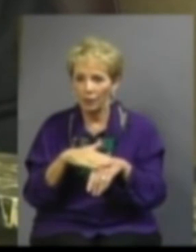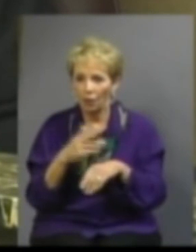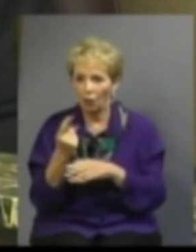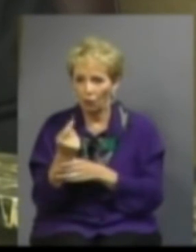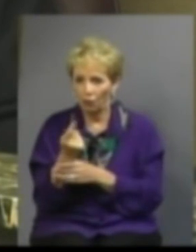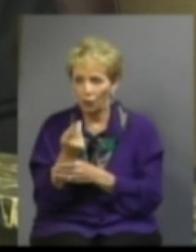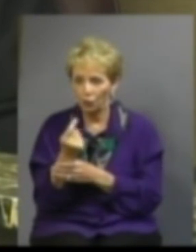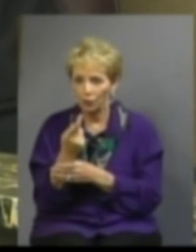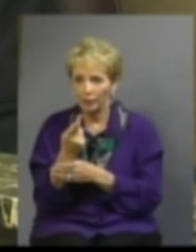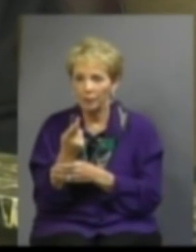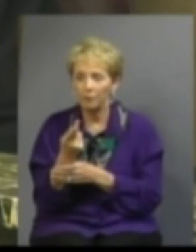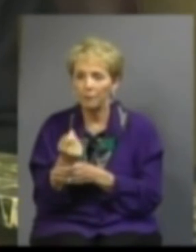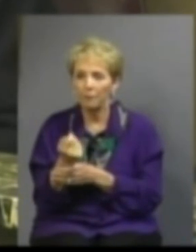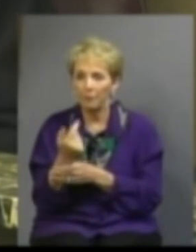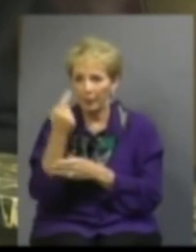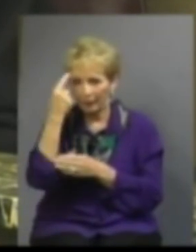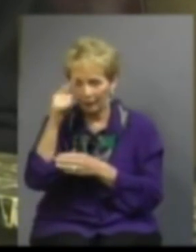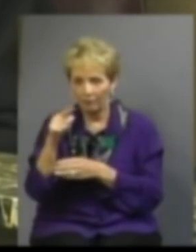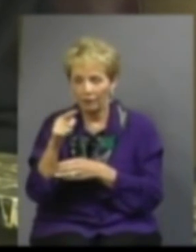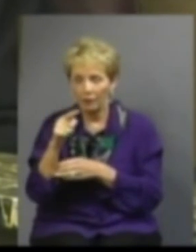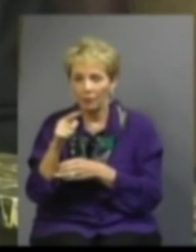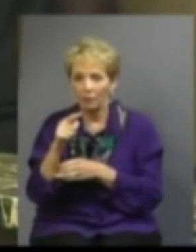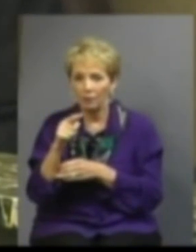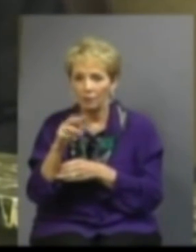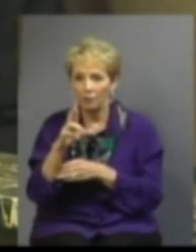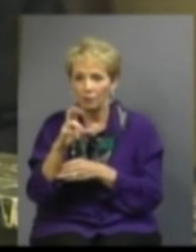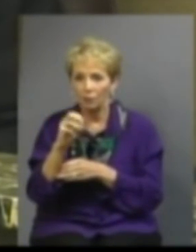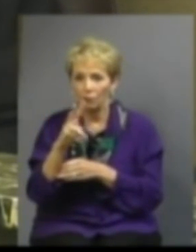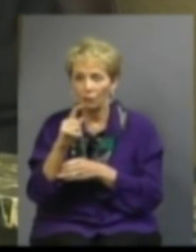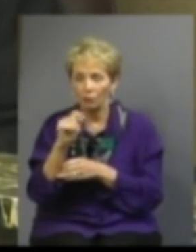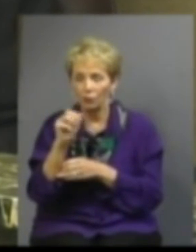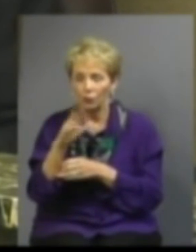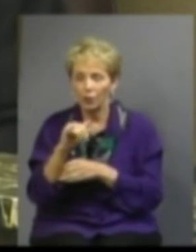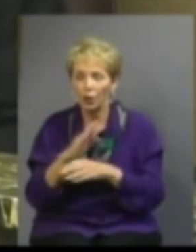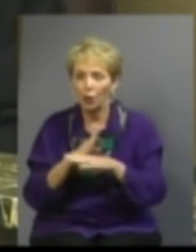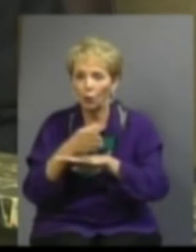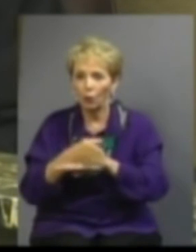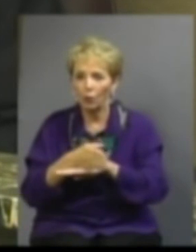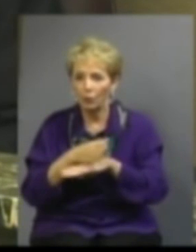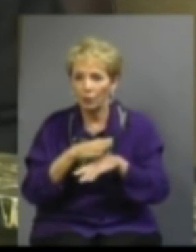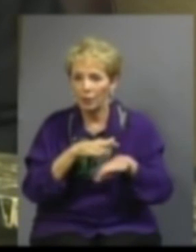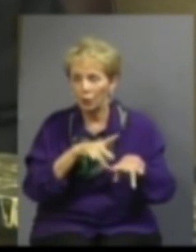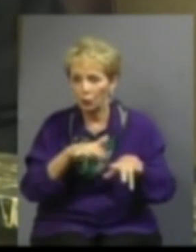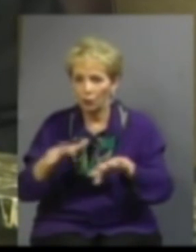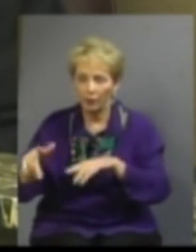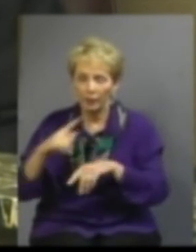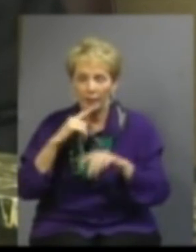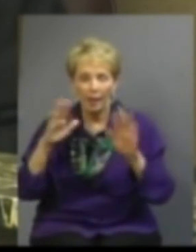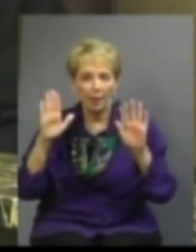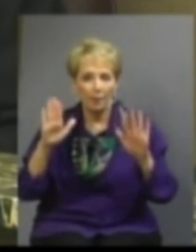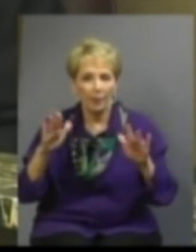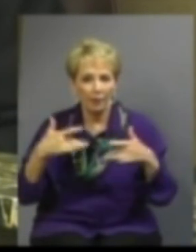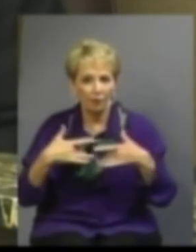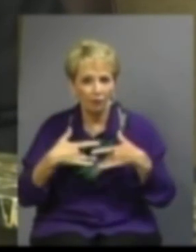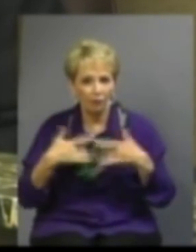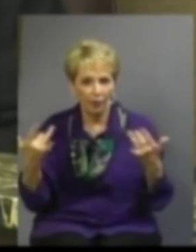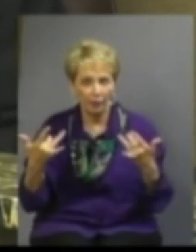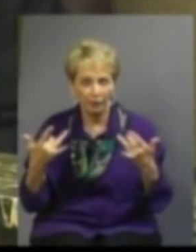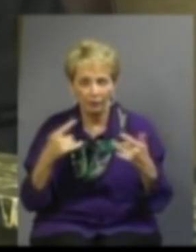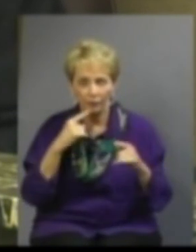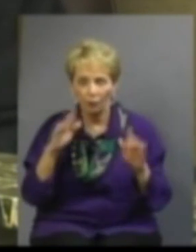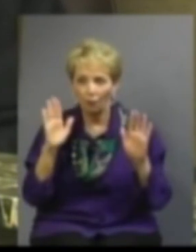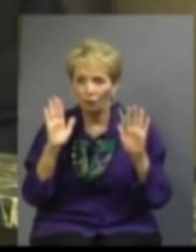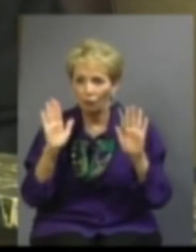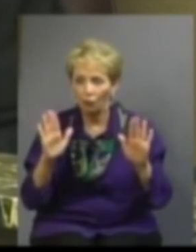Thursday for the Revolutionary Crossing of Catawba River, an amazing event. It was